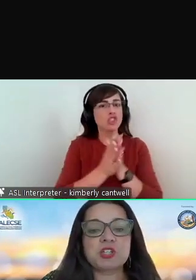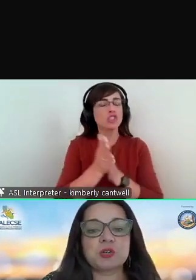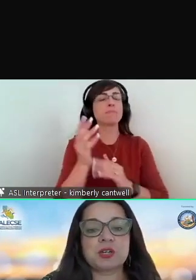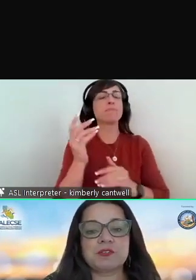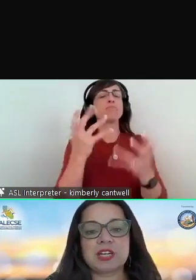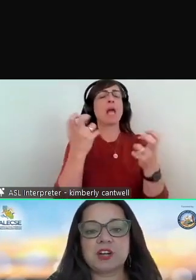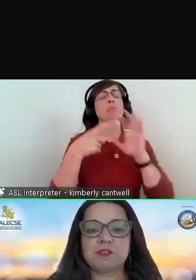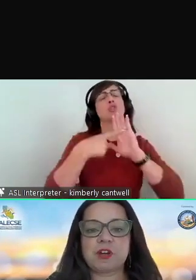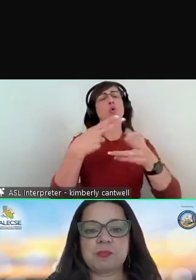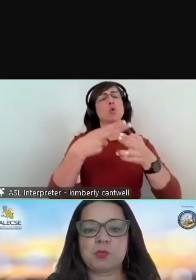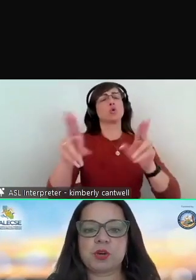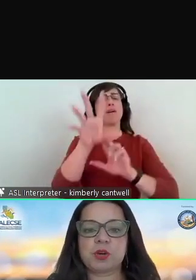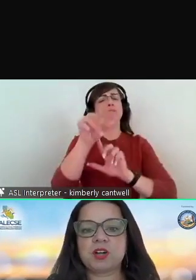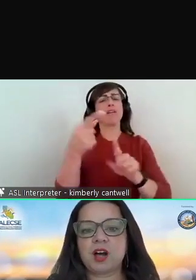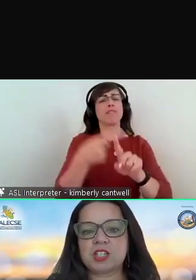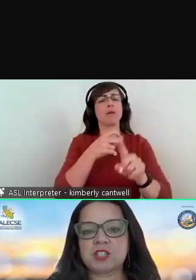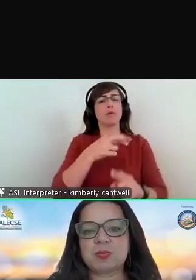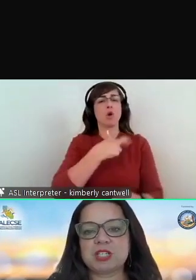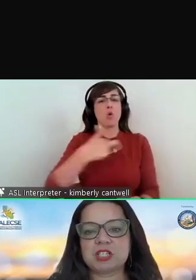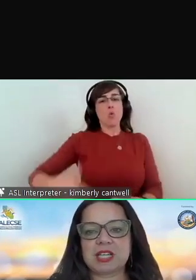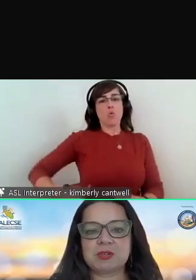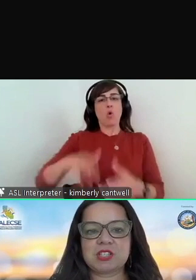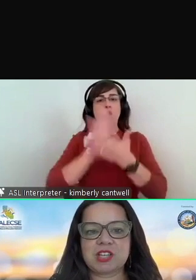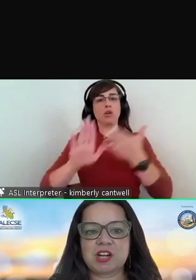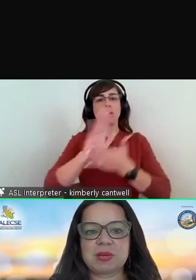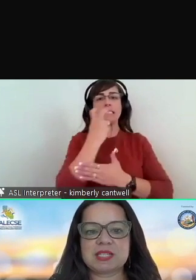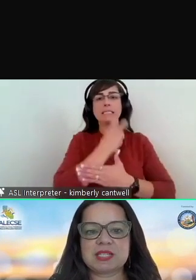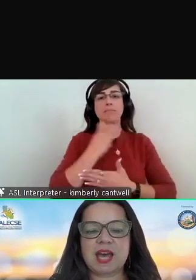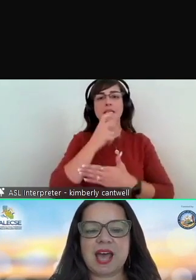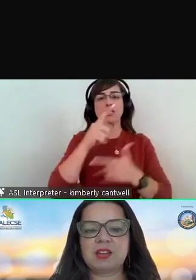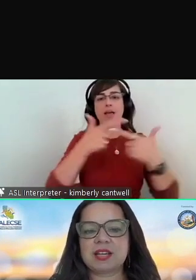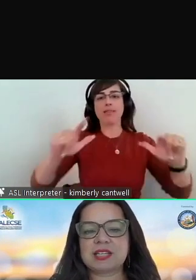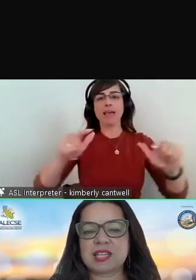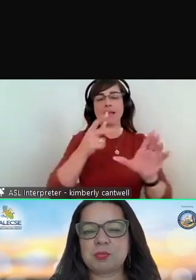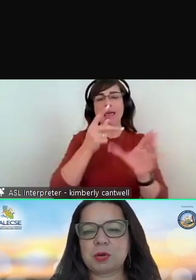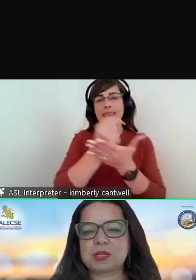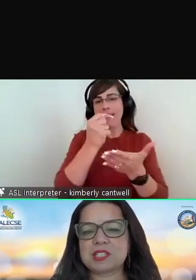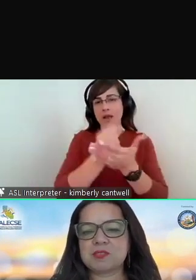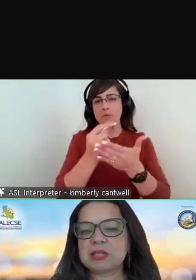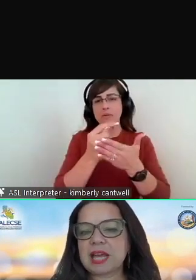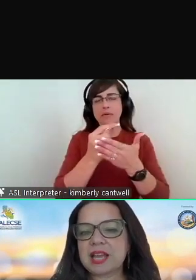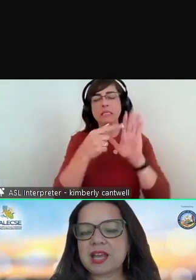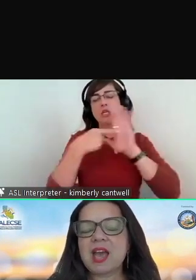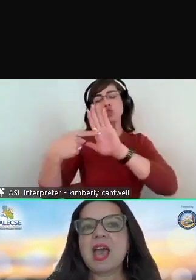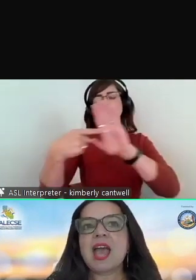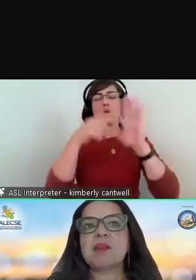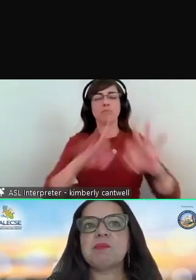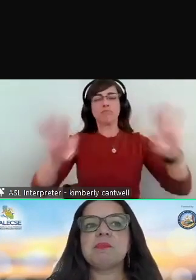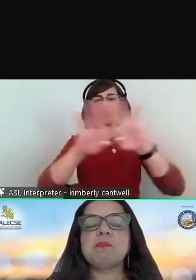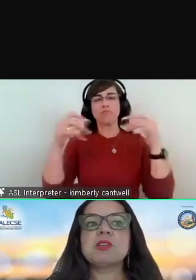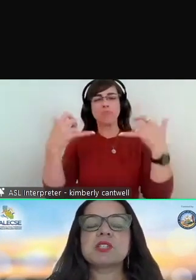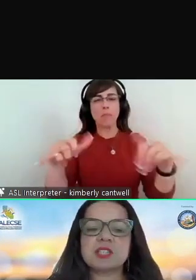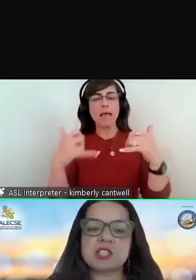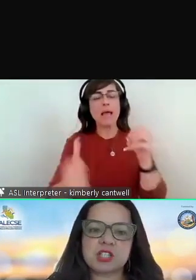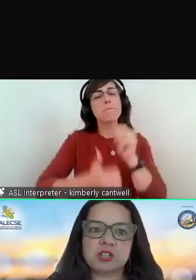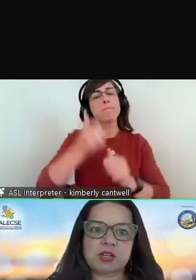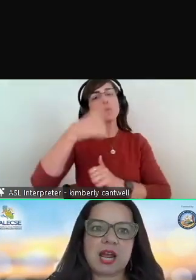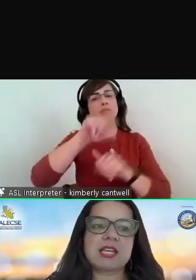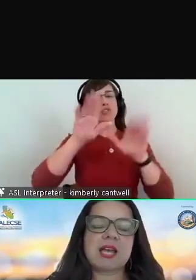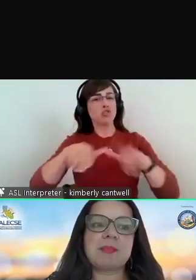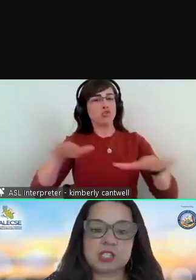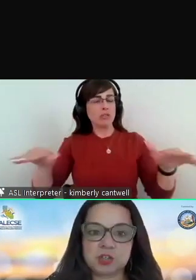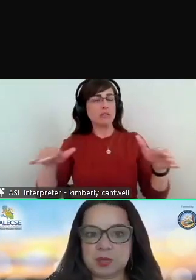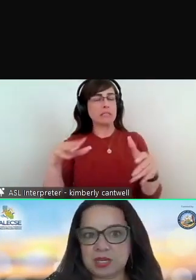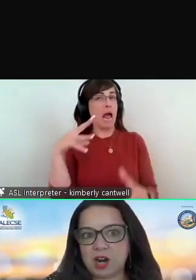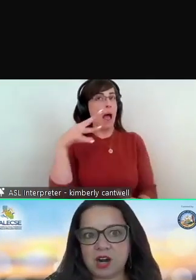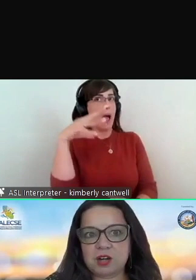show a short video from the Royal College of Speech and Language Therapists that outlines the importance of play. And most of these children, I